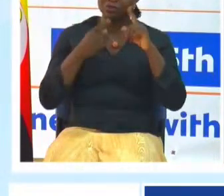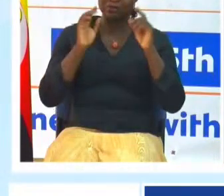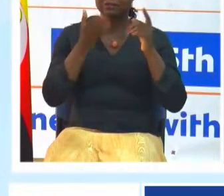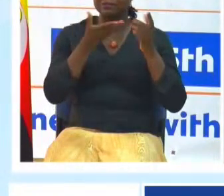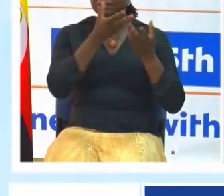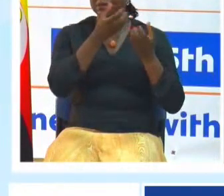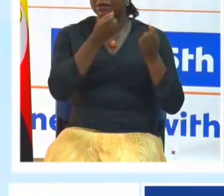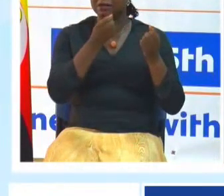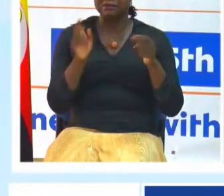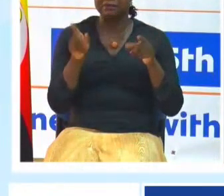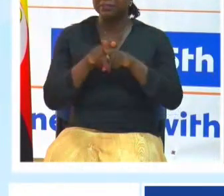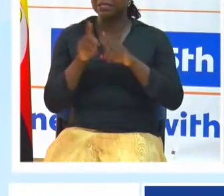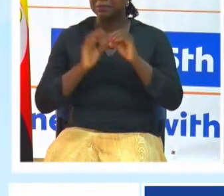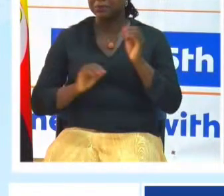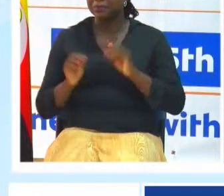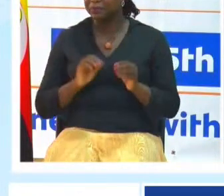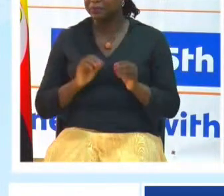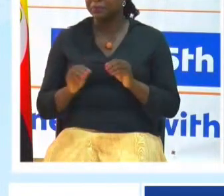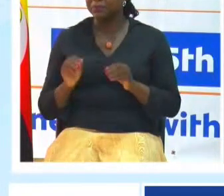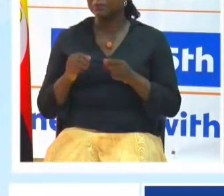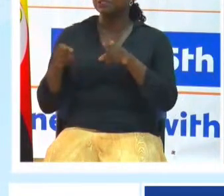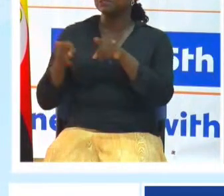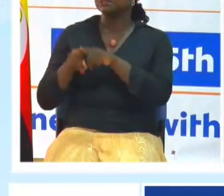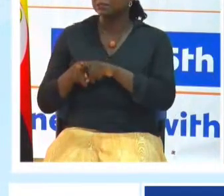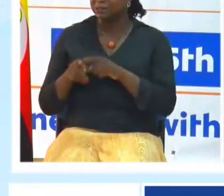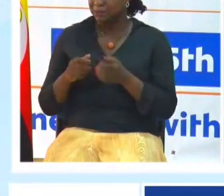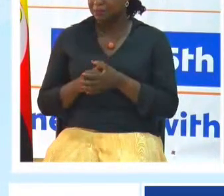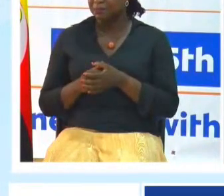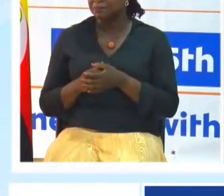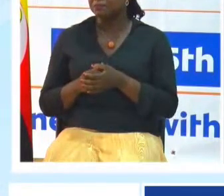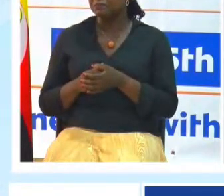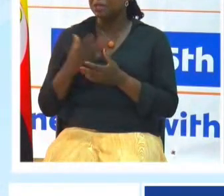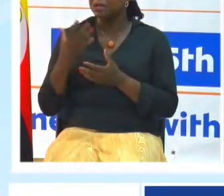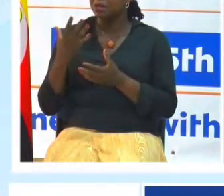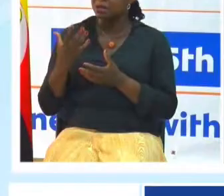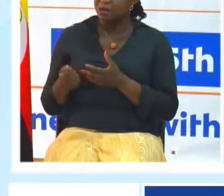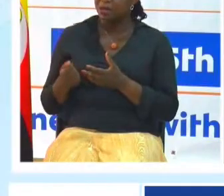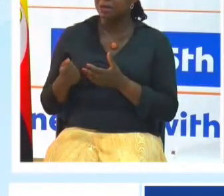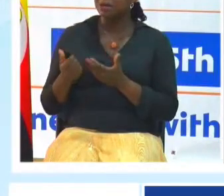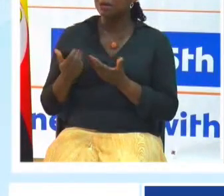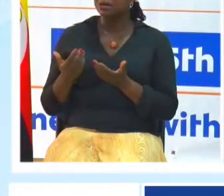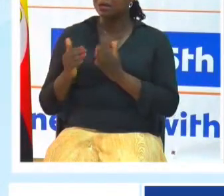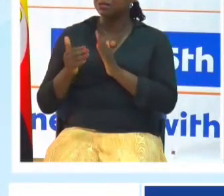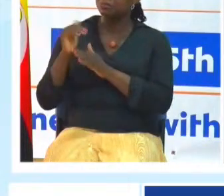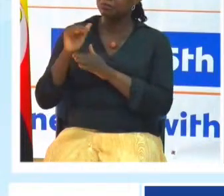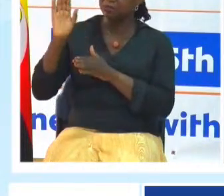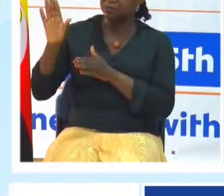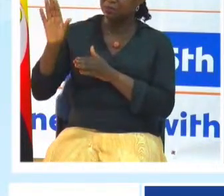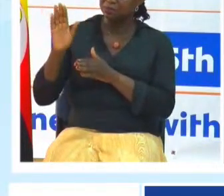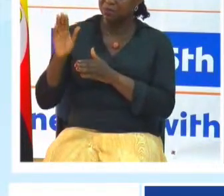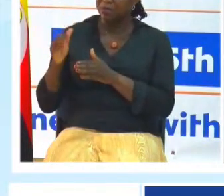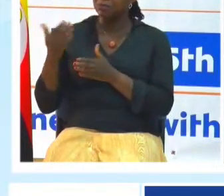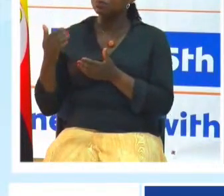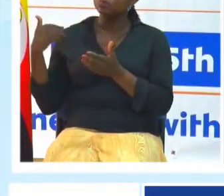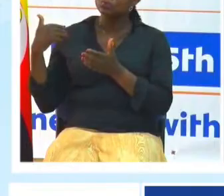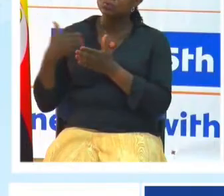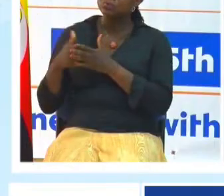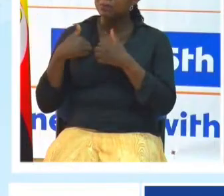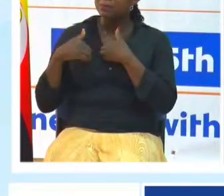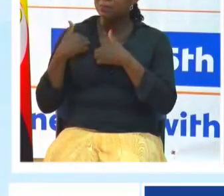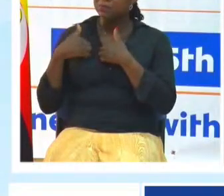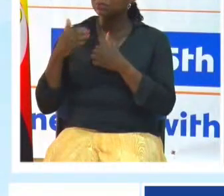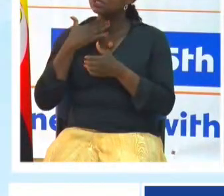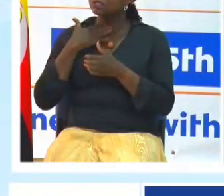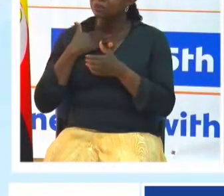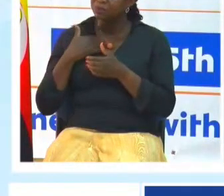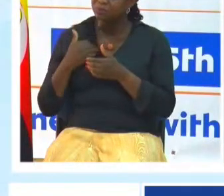was providing that. But also, I had a close rapport with their professor who I've admired for a long time, that I really